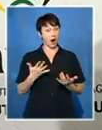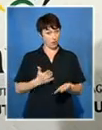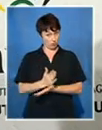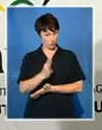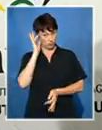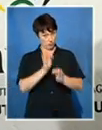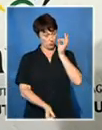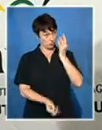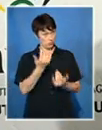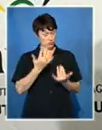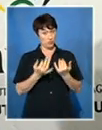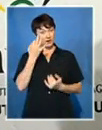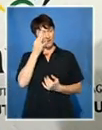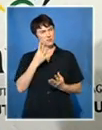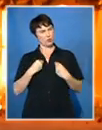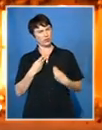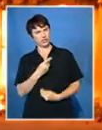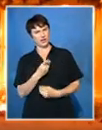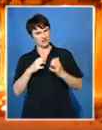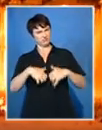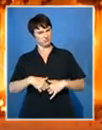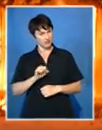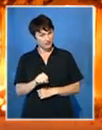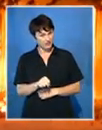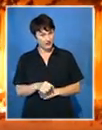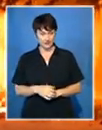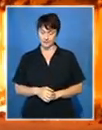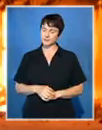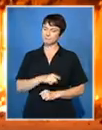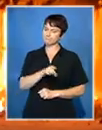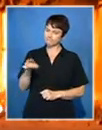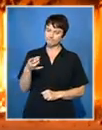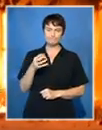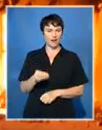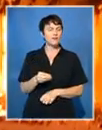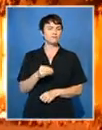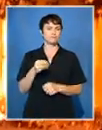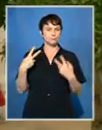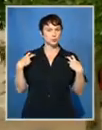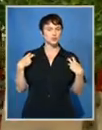burning down government property. Security